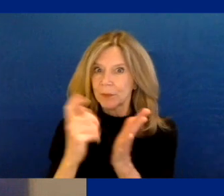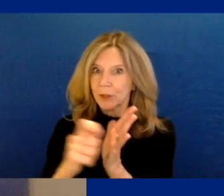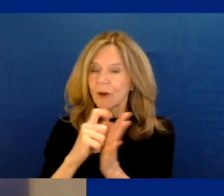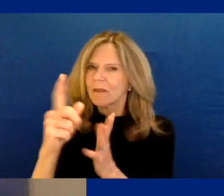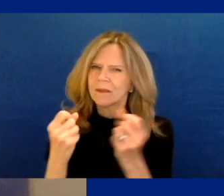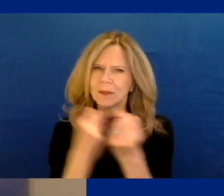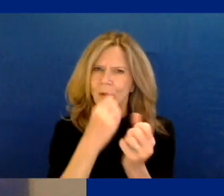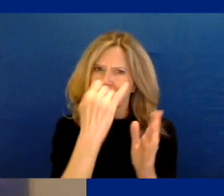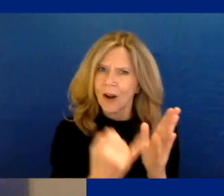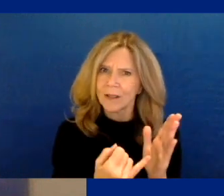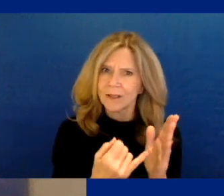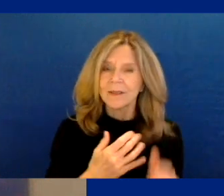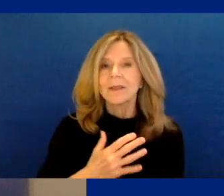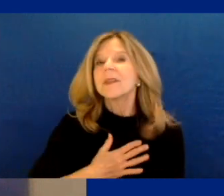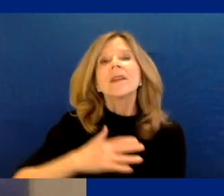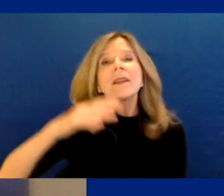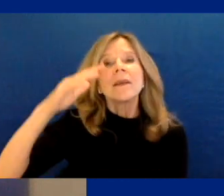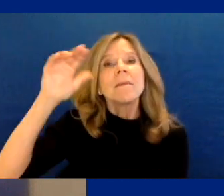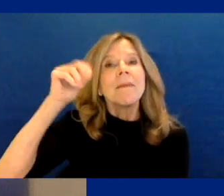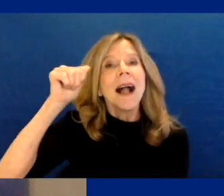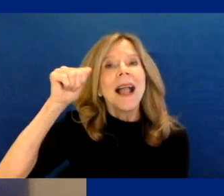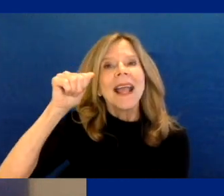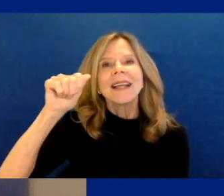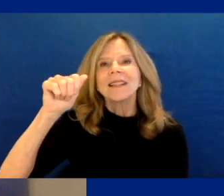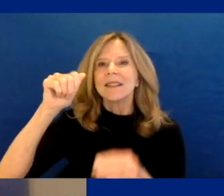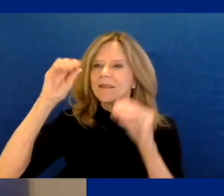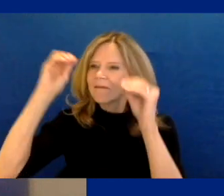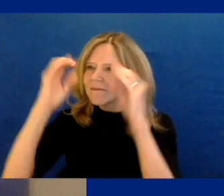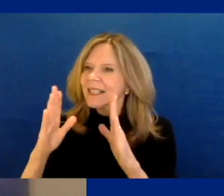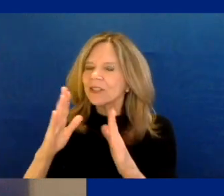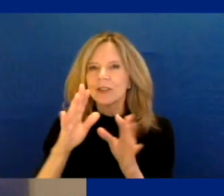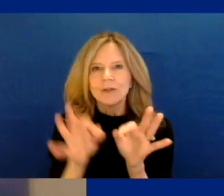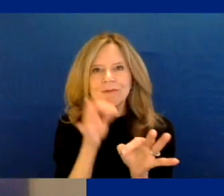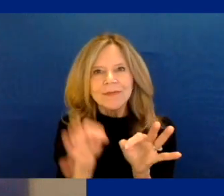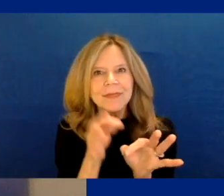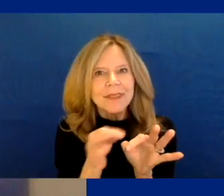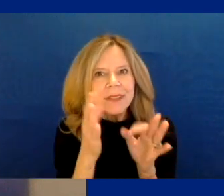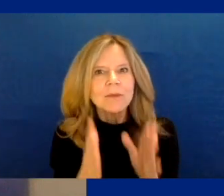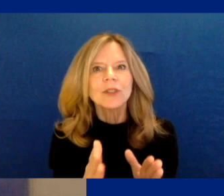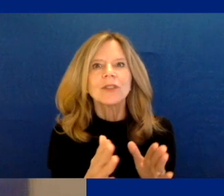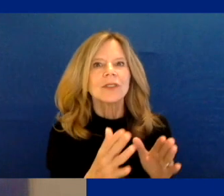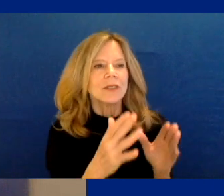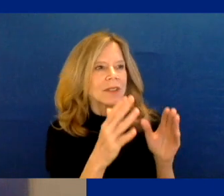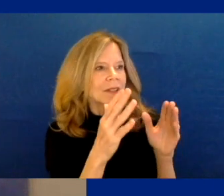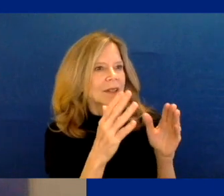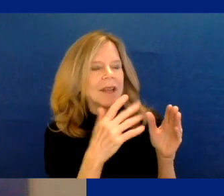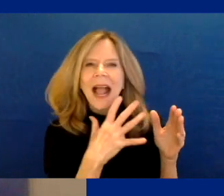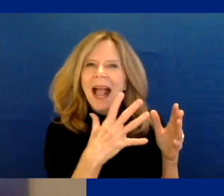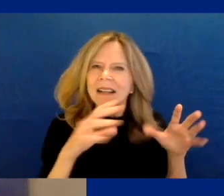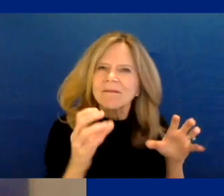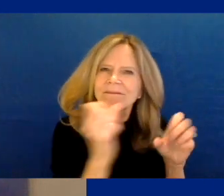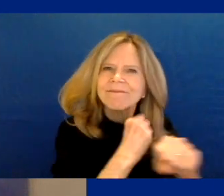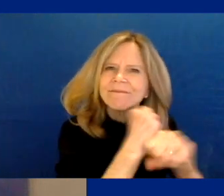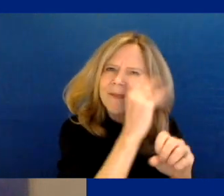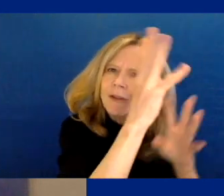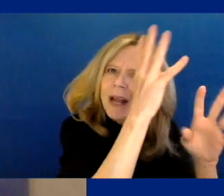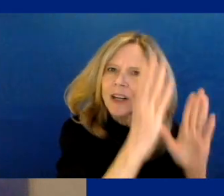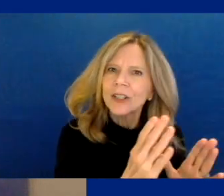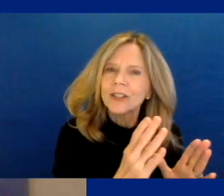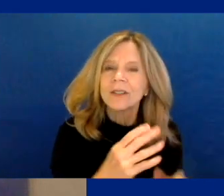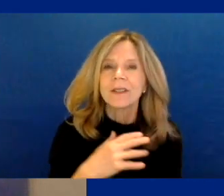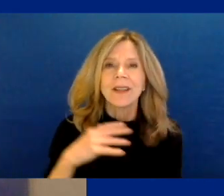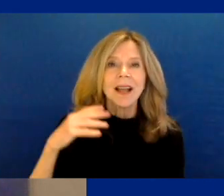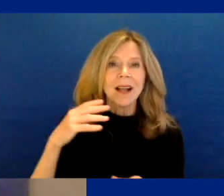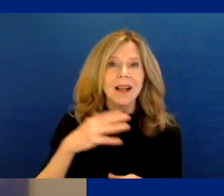niece of educators, seamstresses, and creators. I am from generations of Black women who have fought for themselves